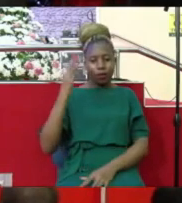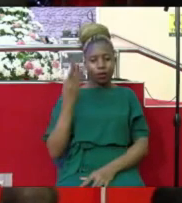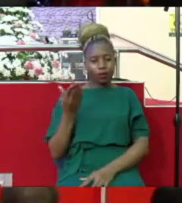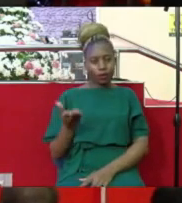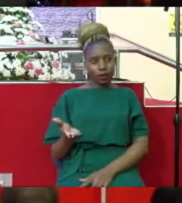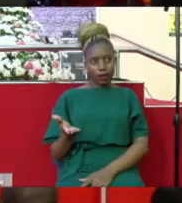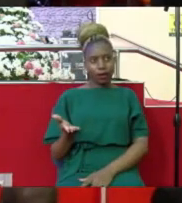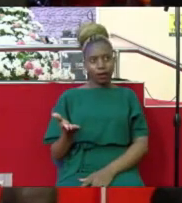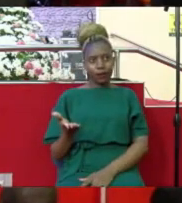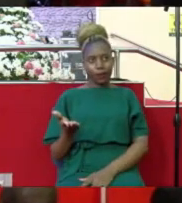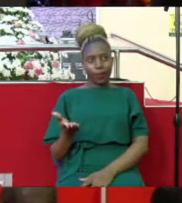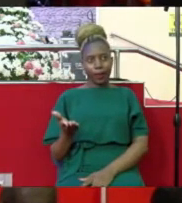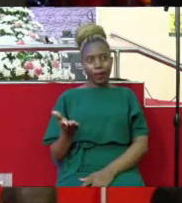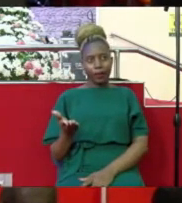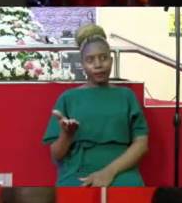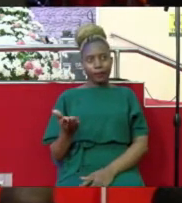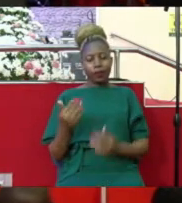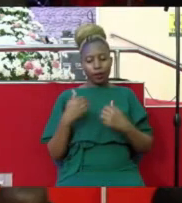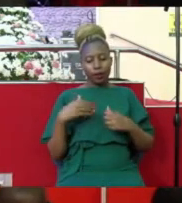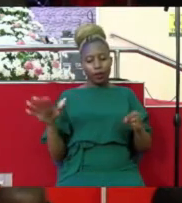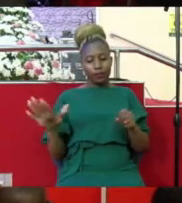the sum total